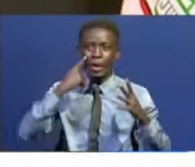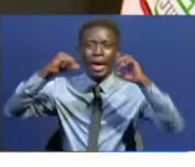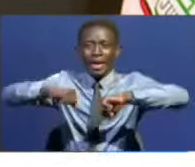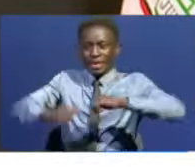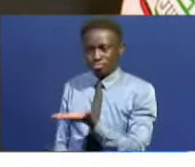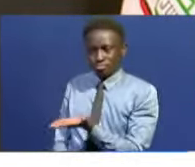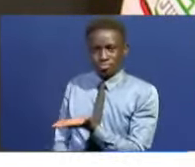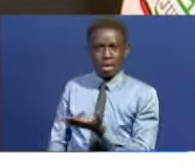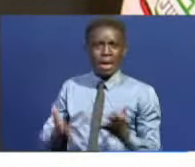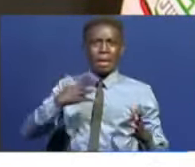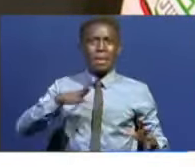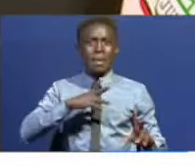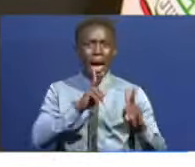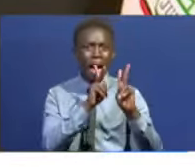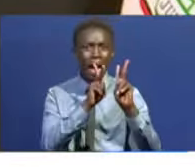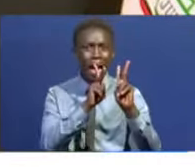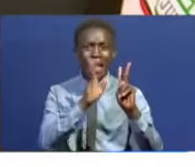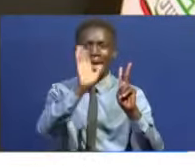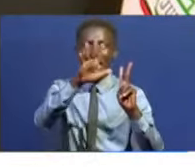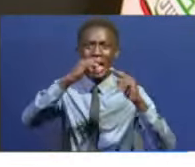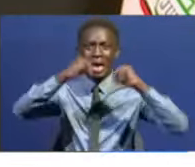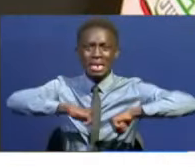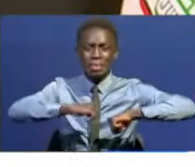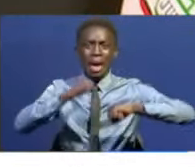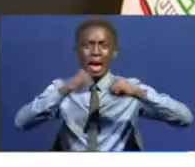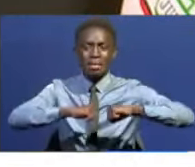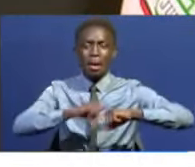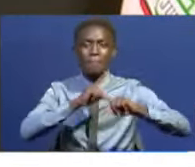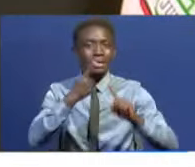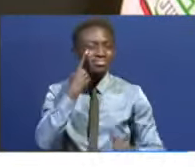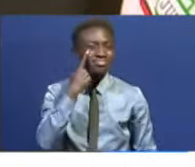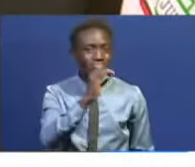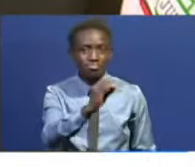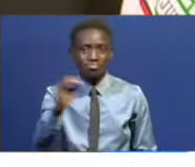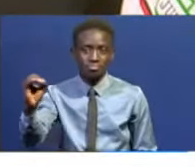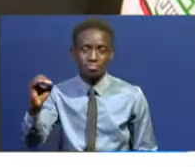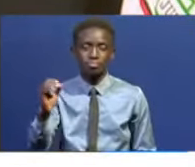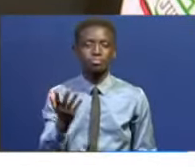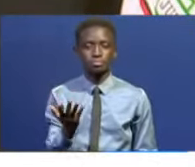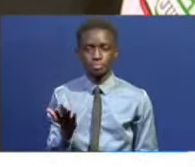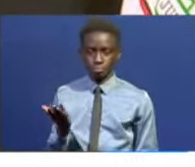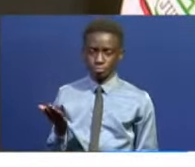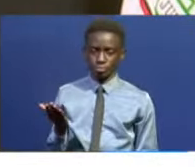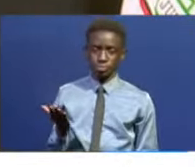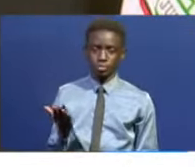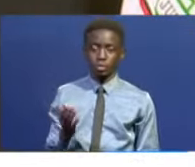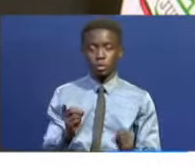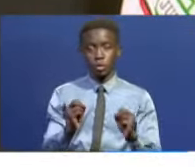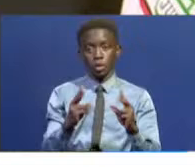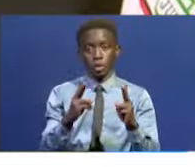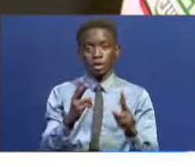they have been making noise. They signed an agreement, they have not seen anybody. Yeah? So,